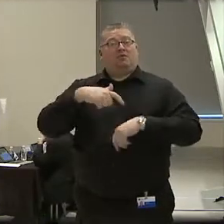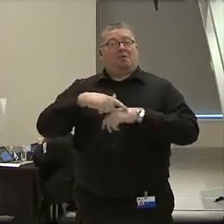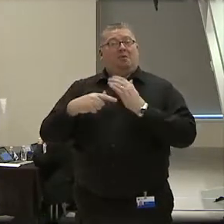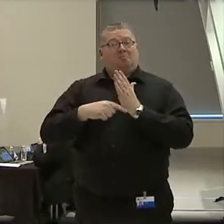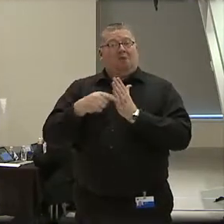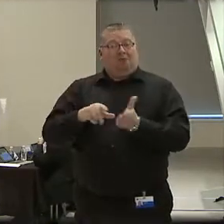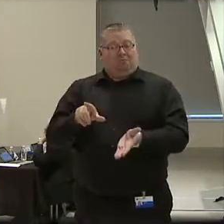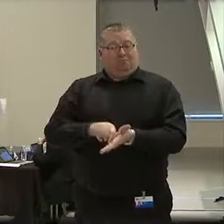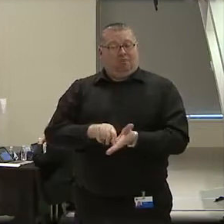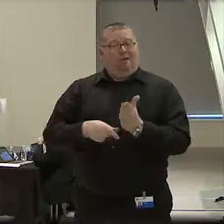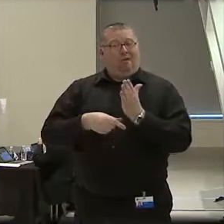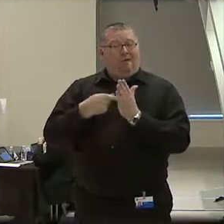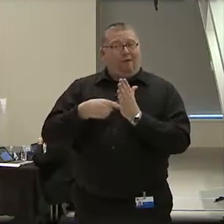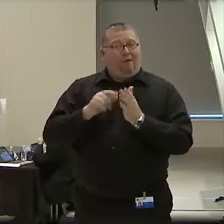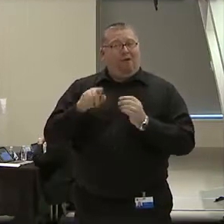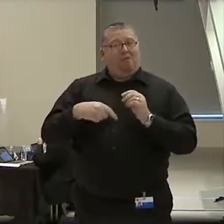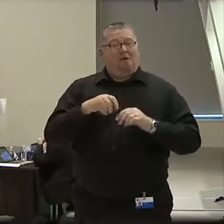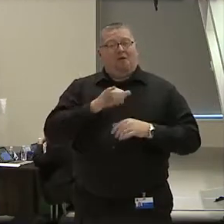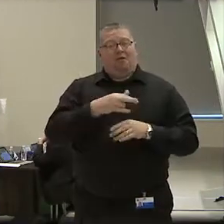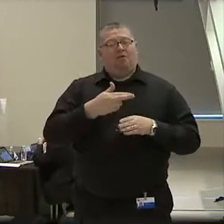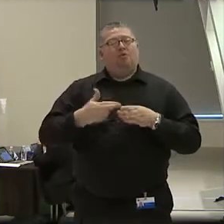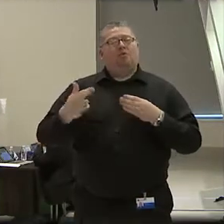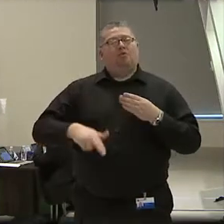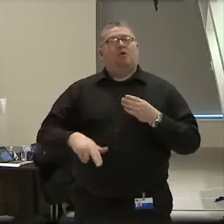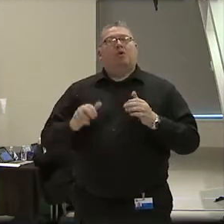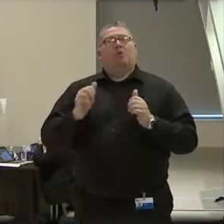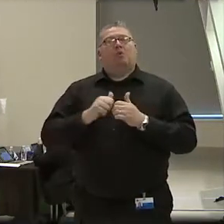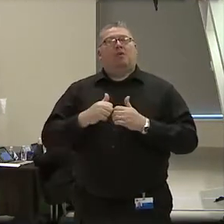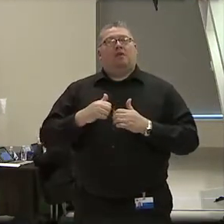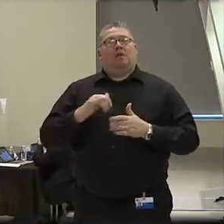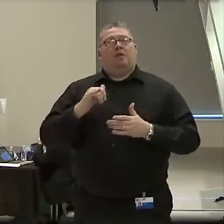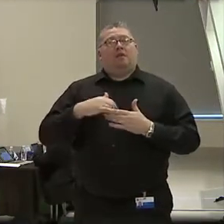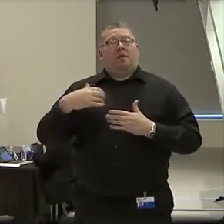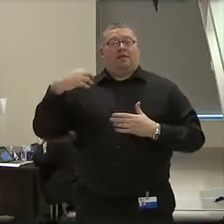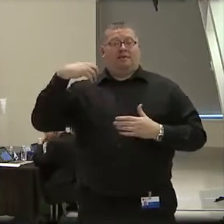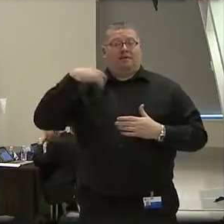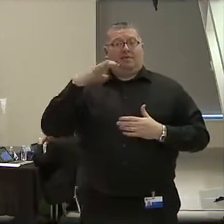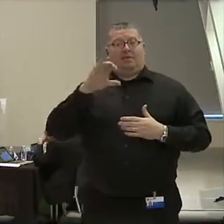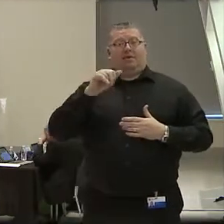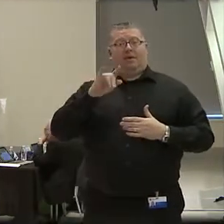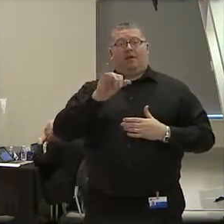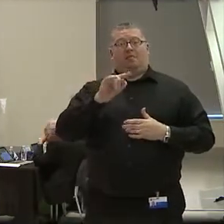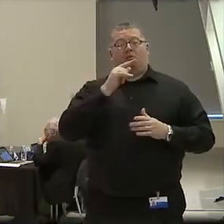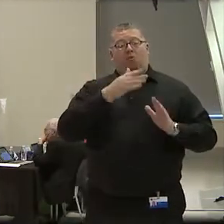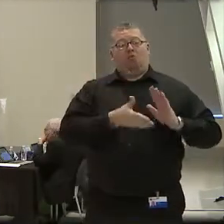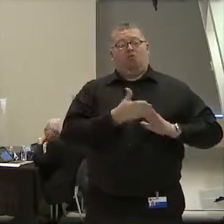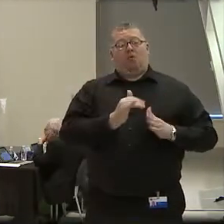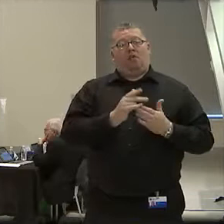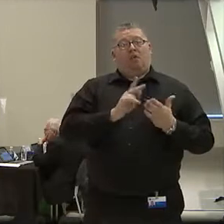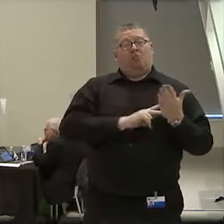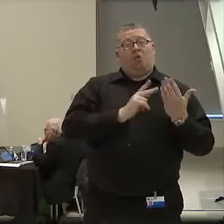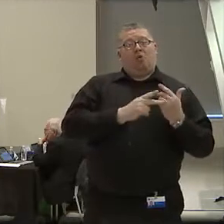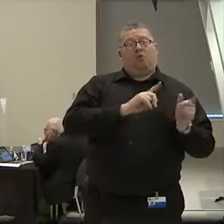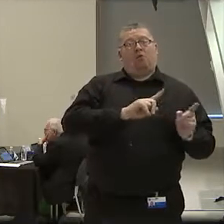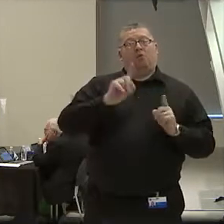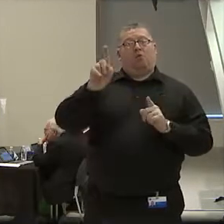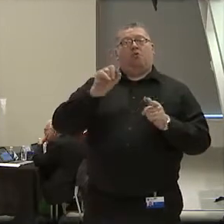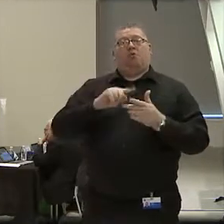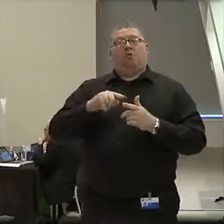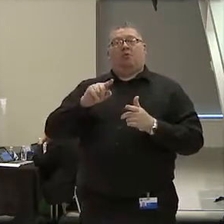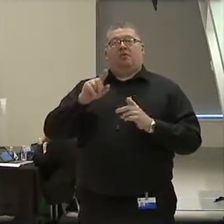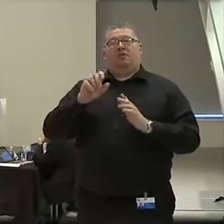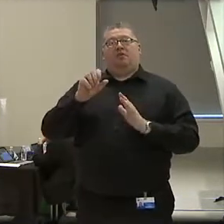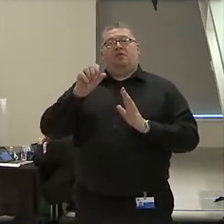Magazine. It resulted in the captain that runs the program going to the State of the Union